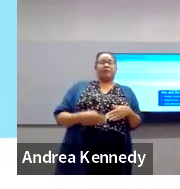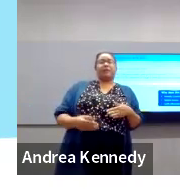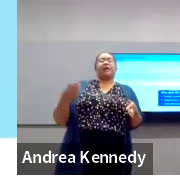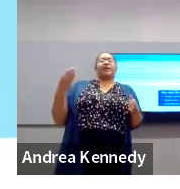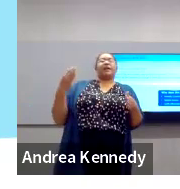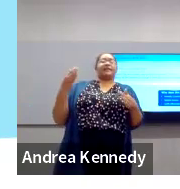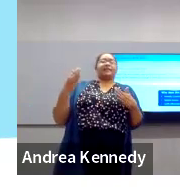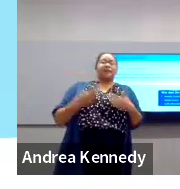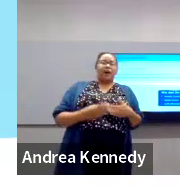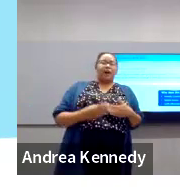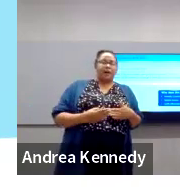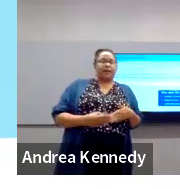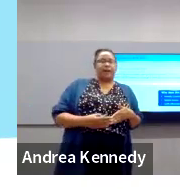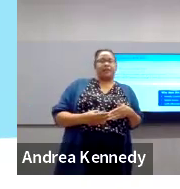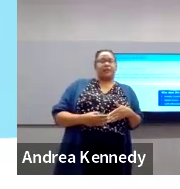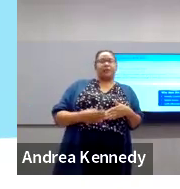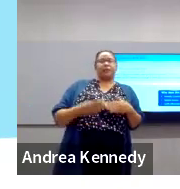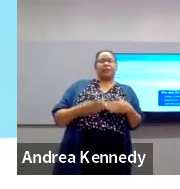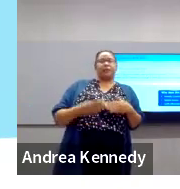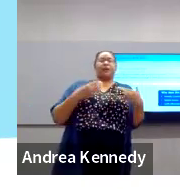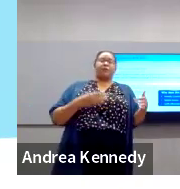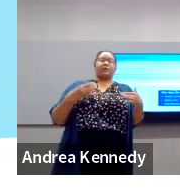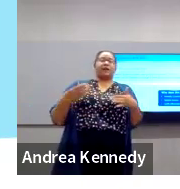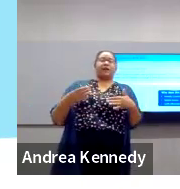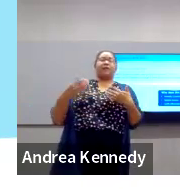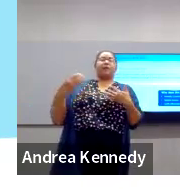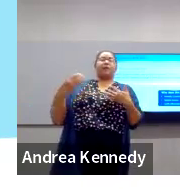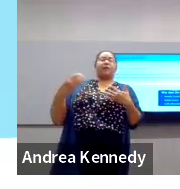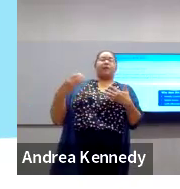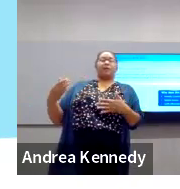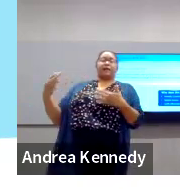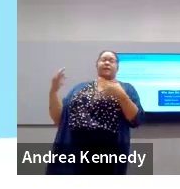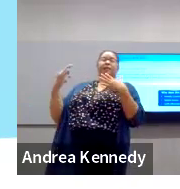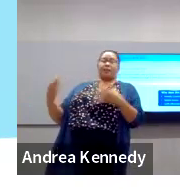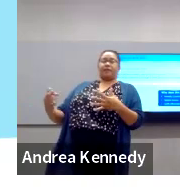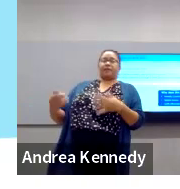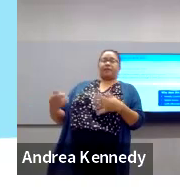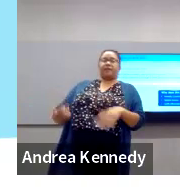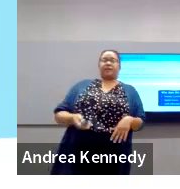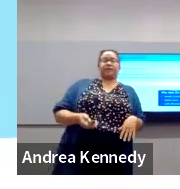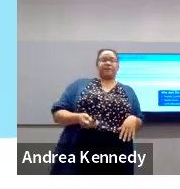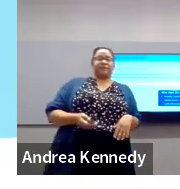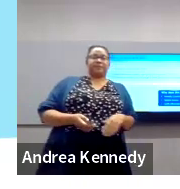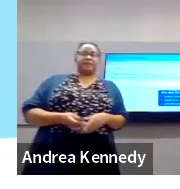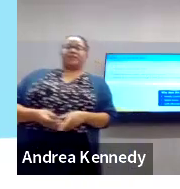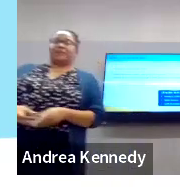to mobile homes, and it does not apply to 100% affordable housing properties.